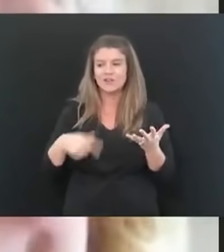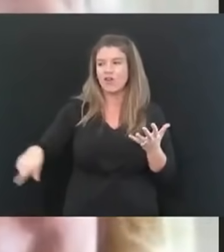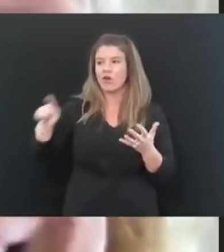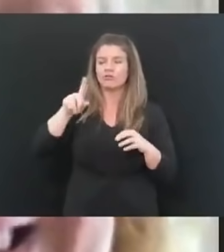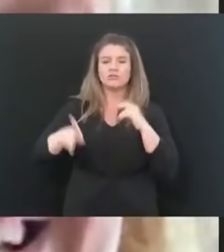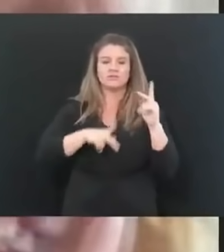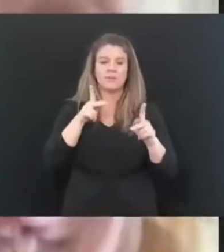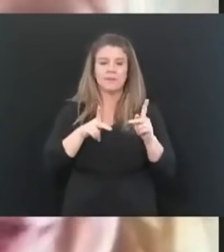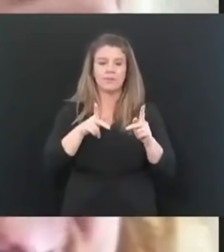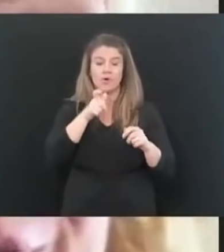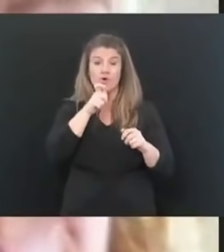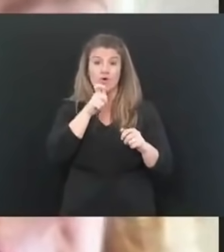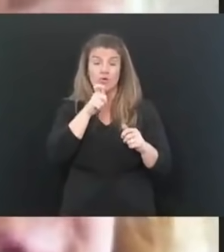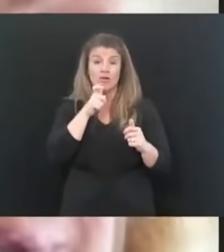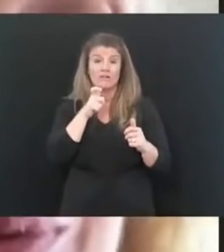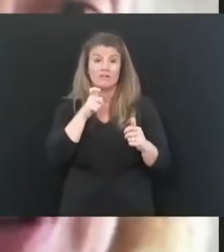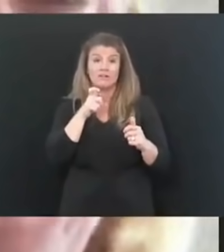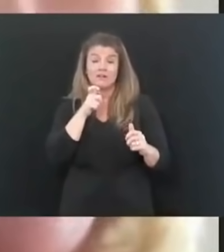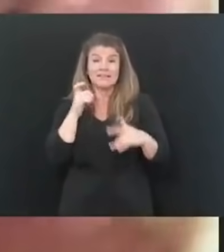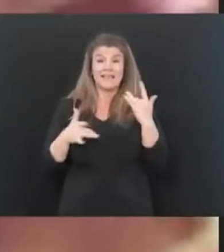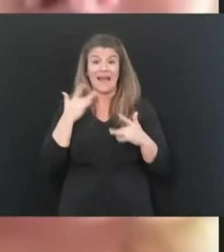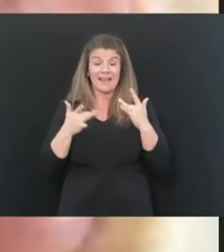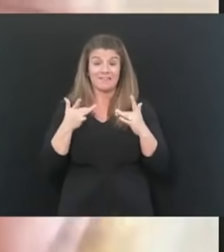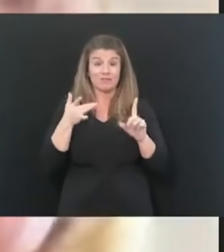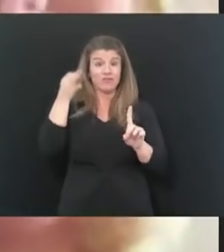I guess, excited for the future at this